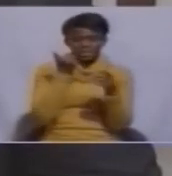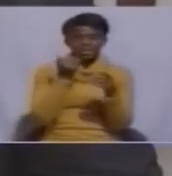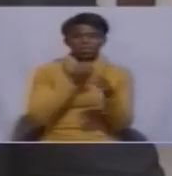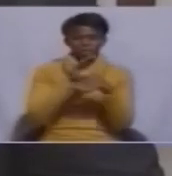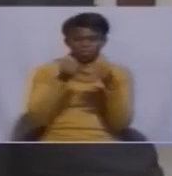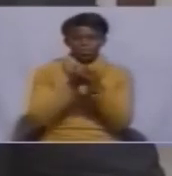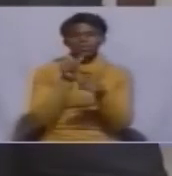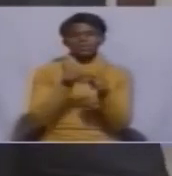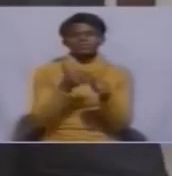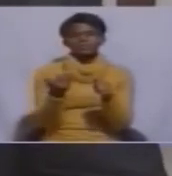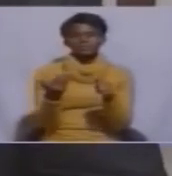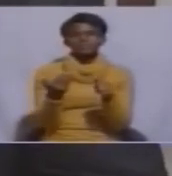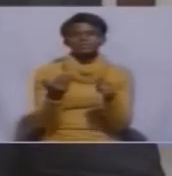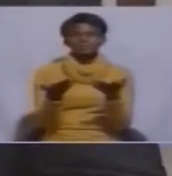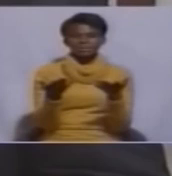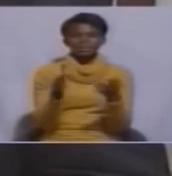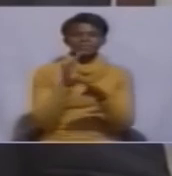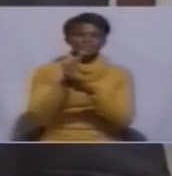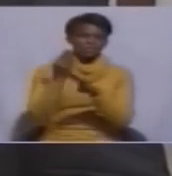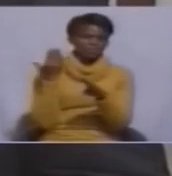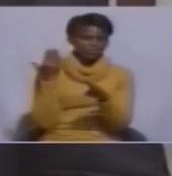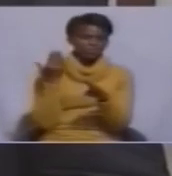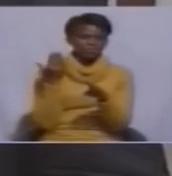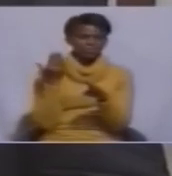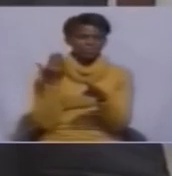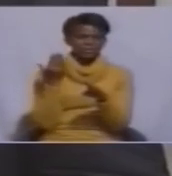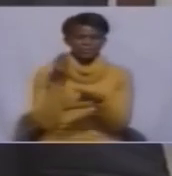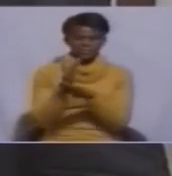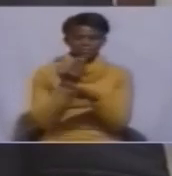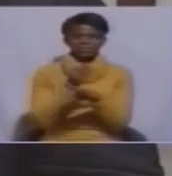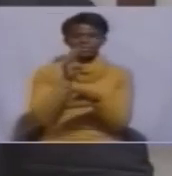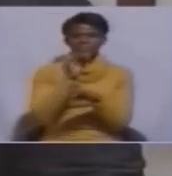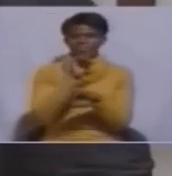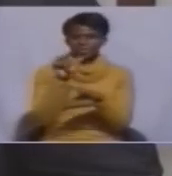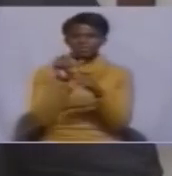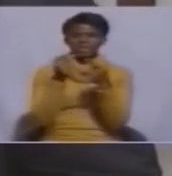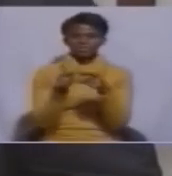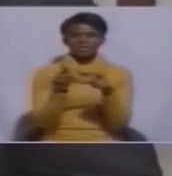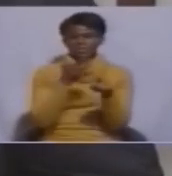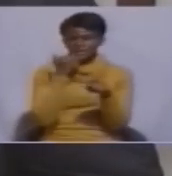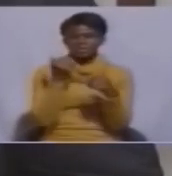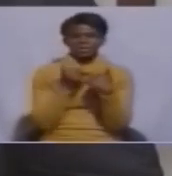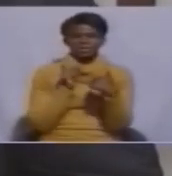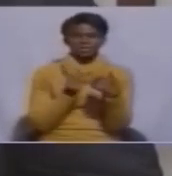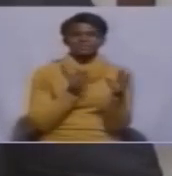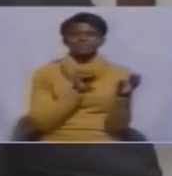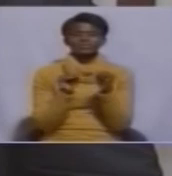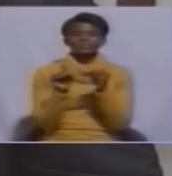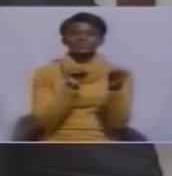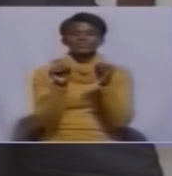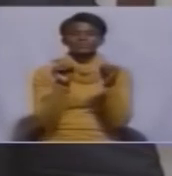those issues were raised before the bill came into place. But then we have to move on. Like I